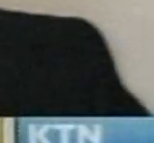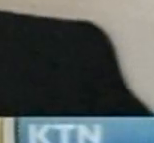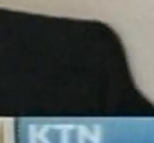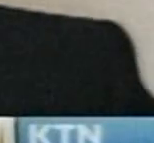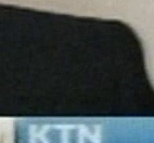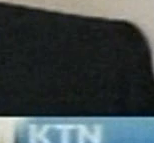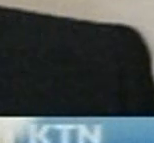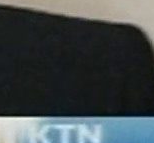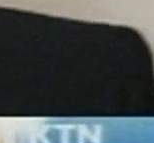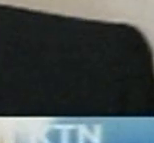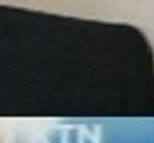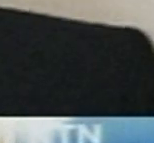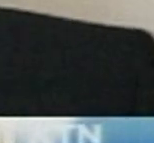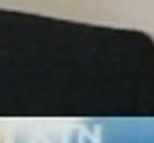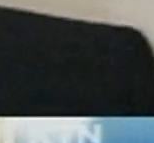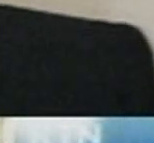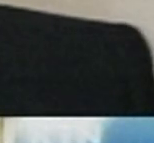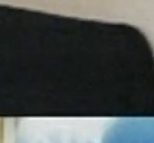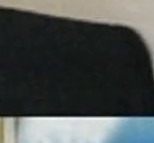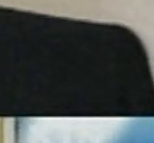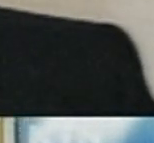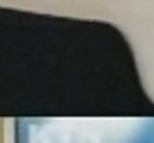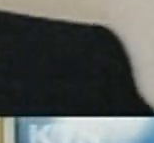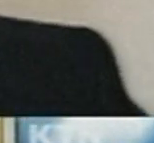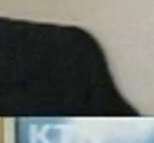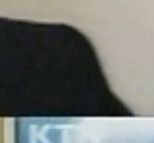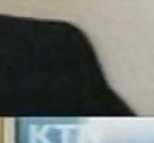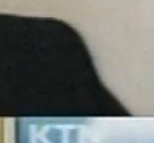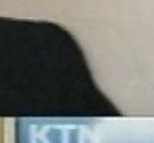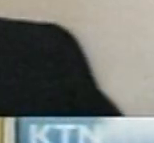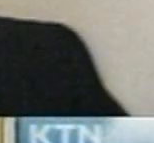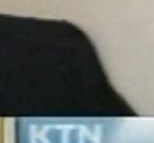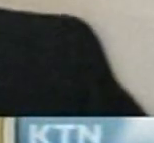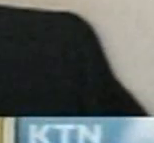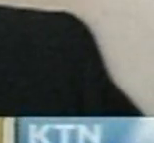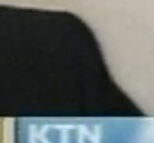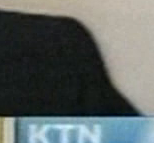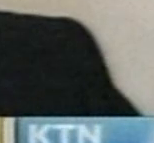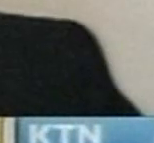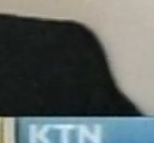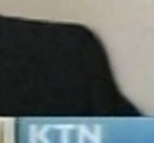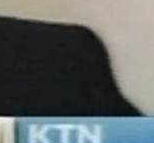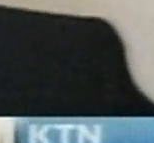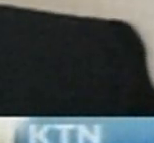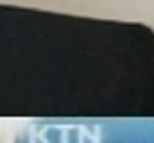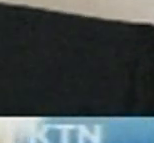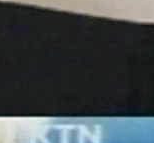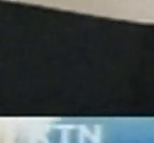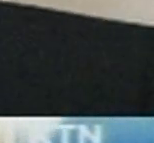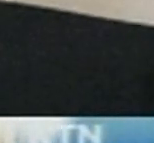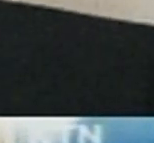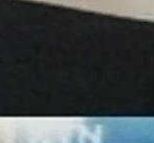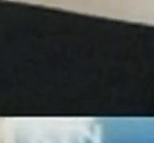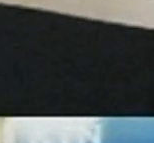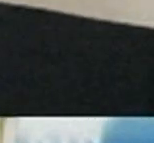You are not obliged to comply with any other requirement, because if regulations in legal notice number